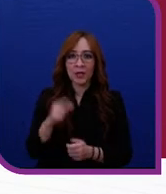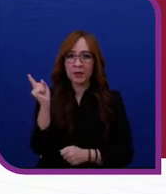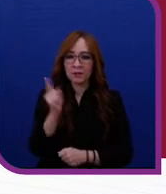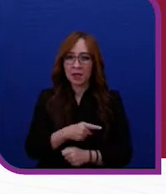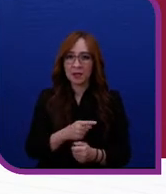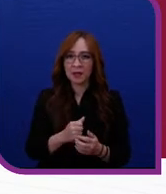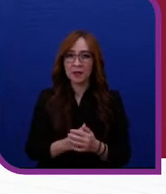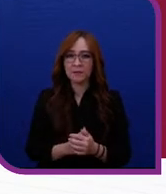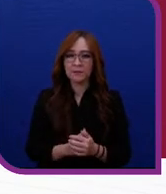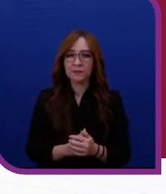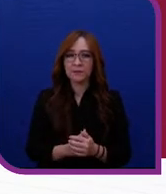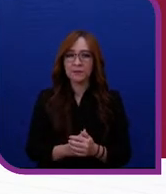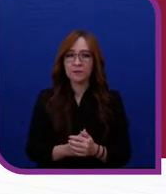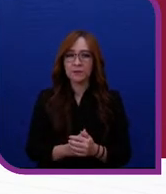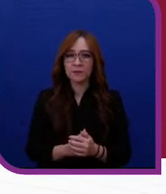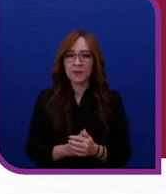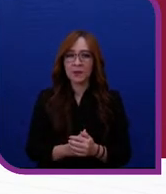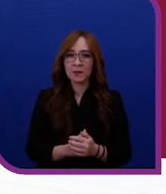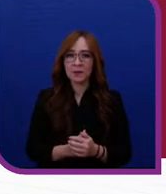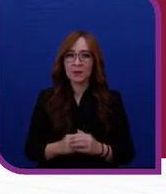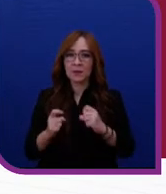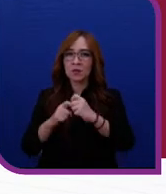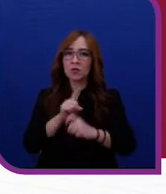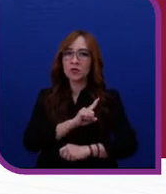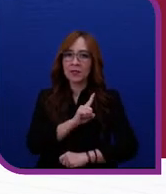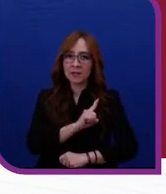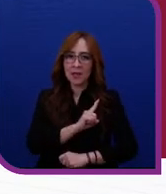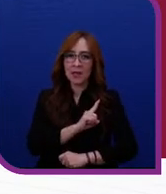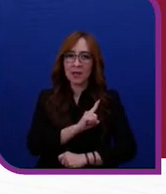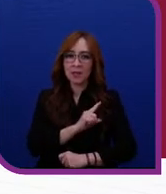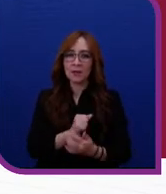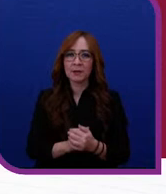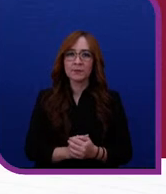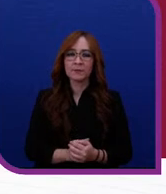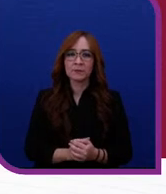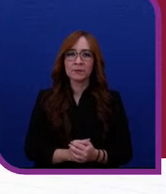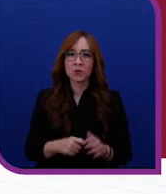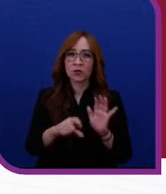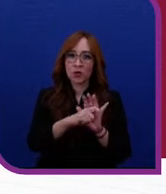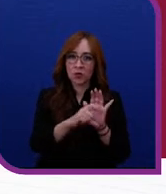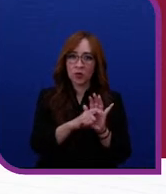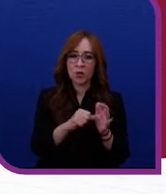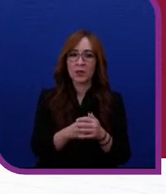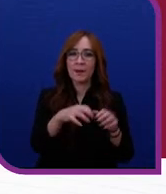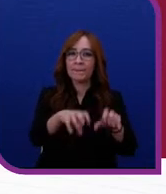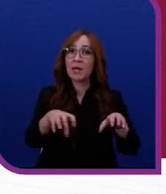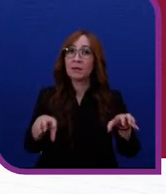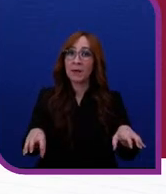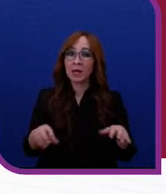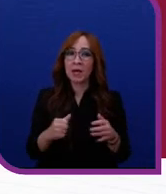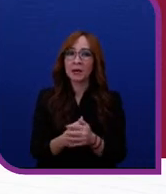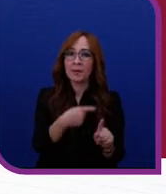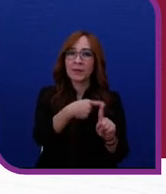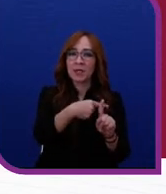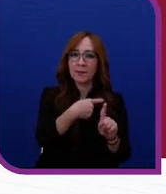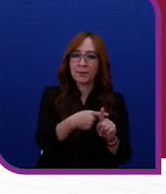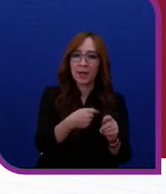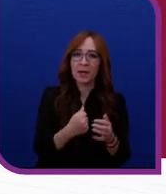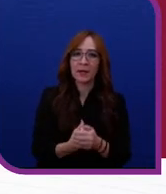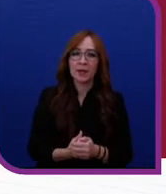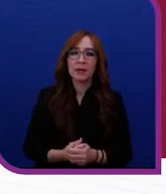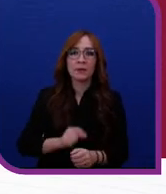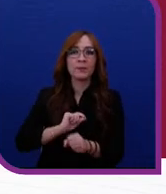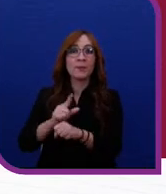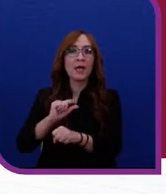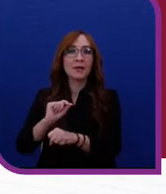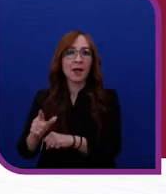basically there skin produk komplemen thing to the private Finance and can be you now reading